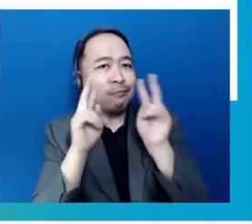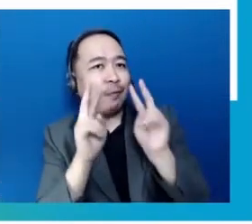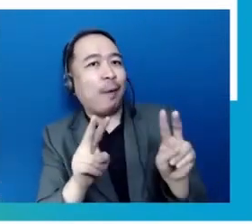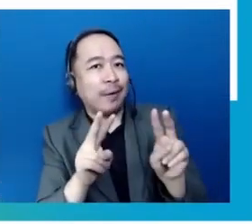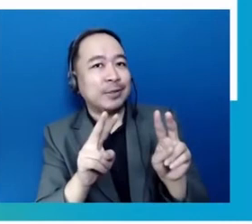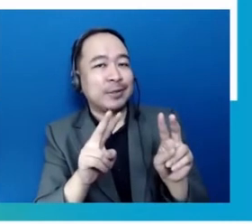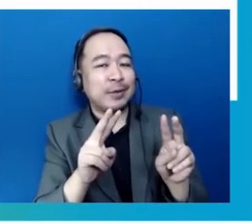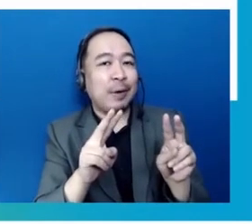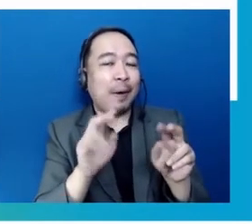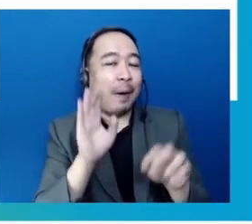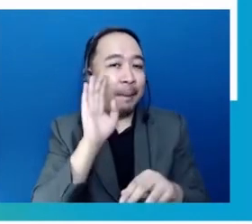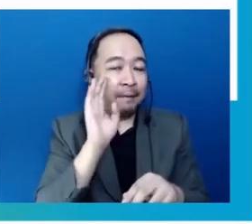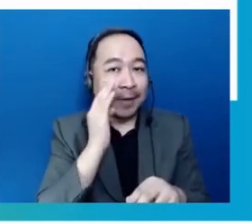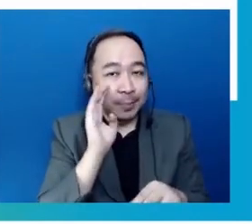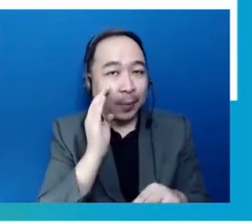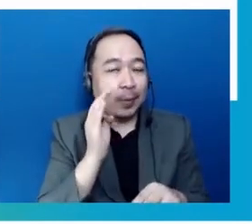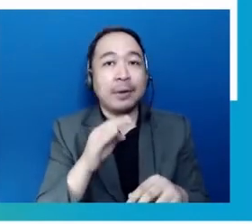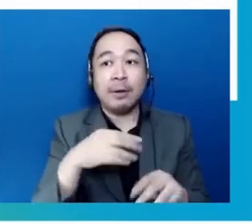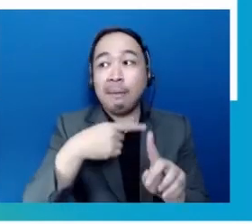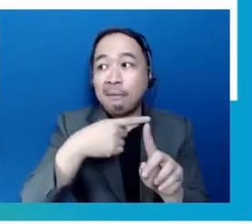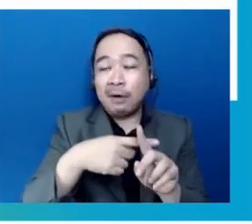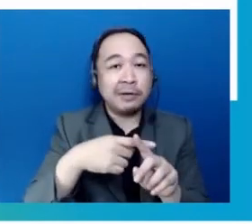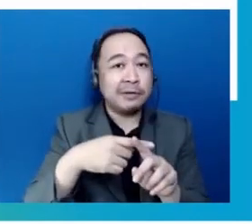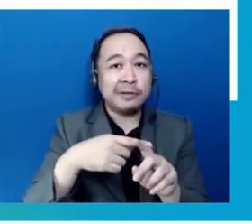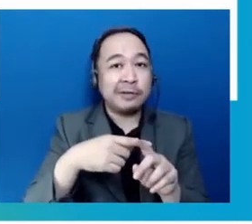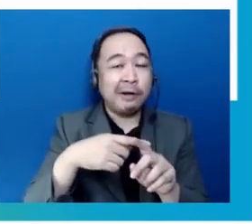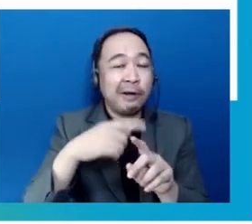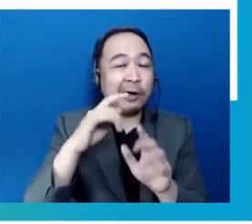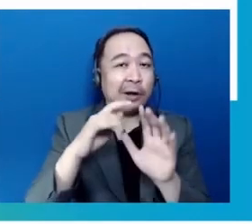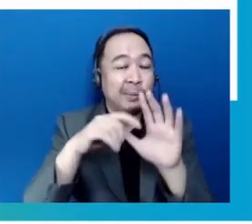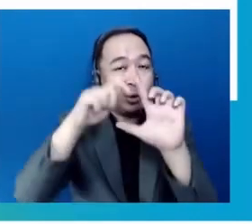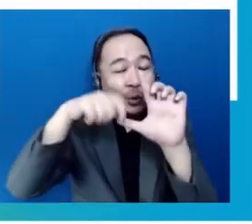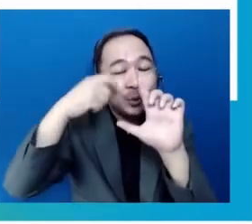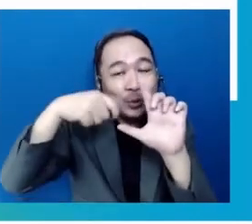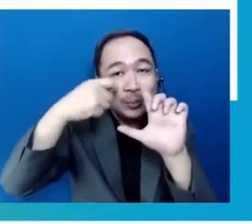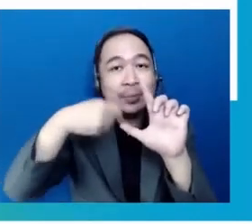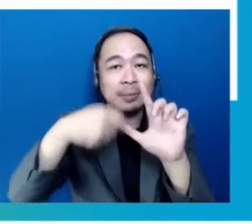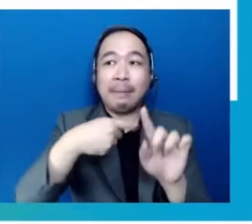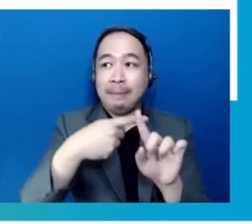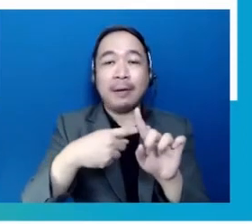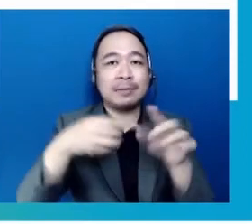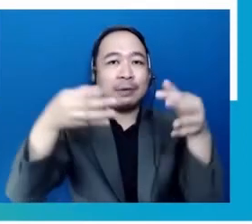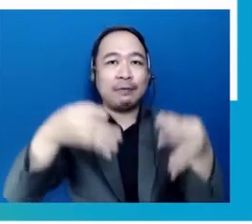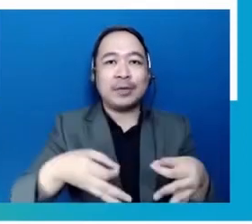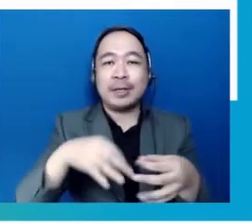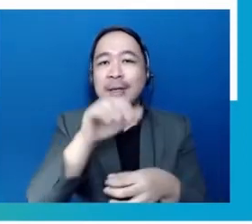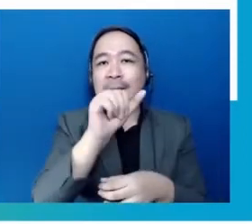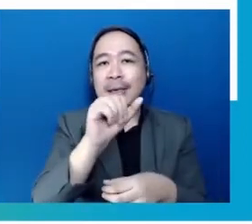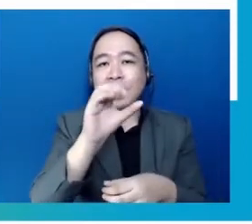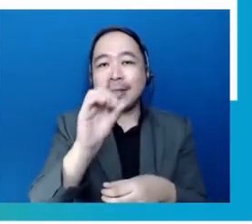also on YouTube, as well as the official ADB annual meeting